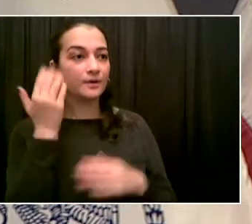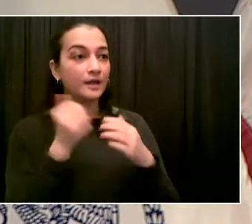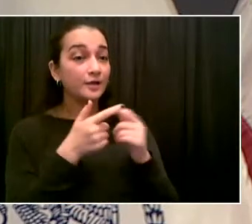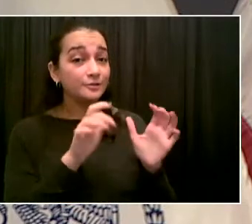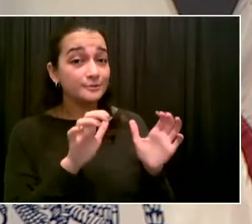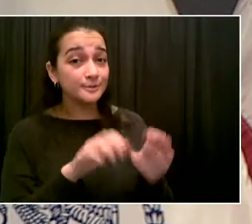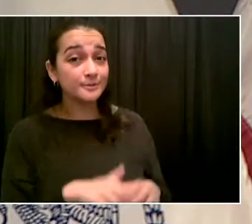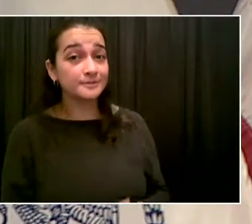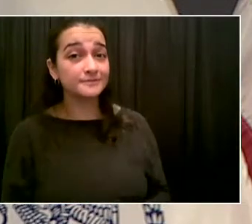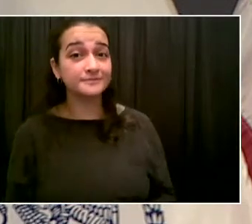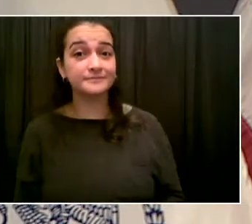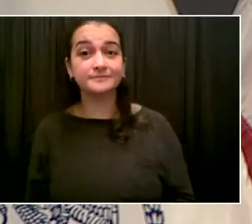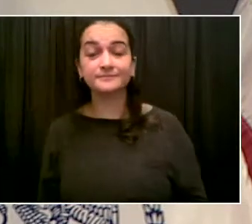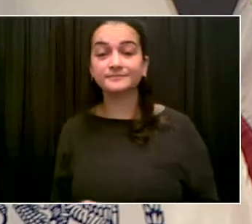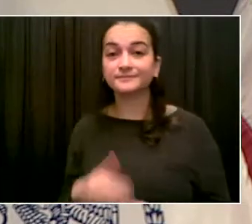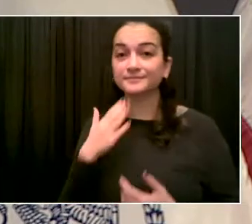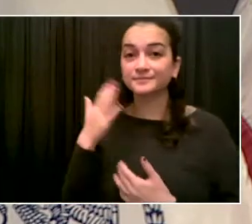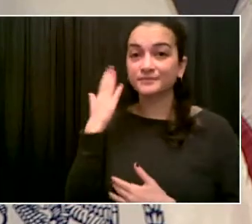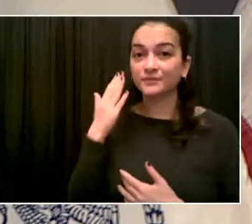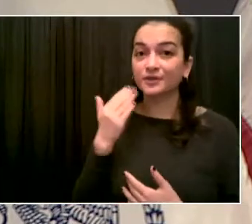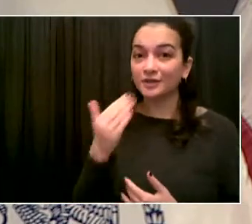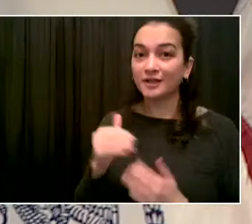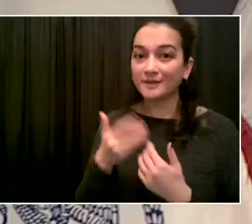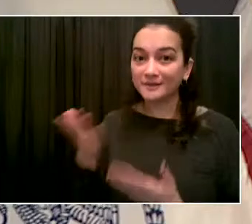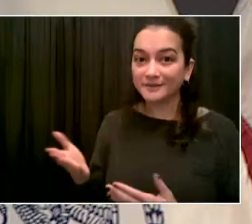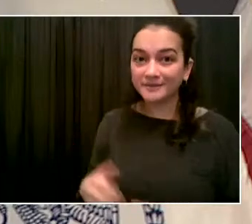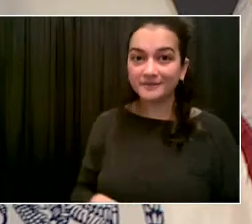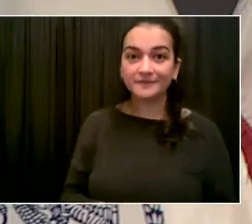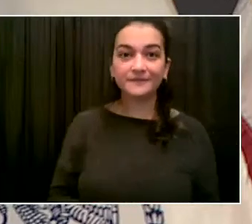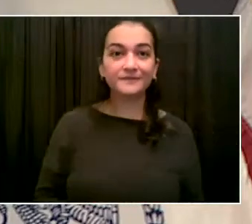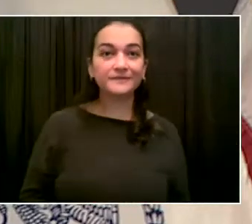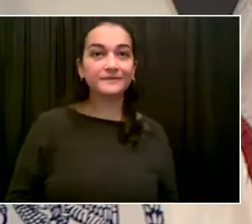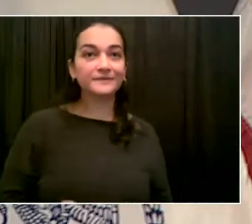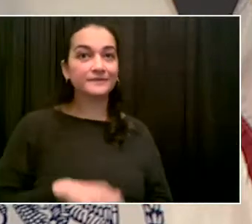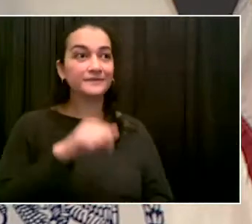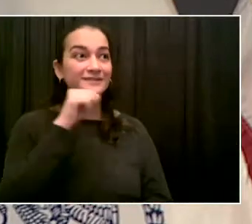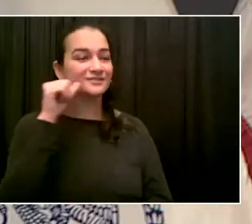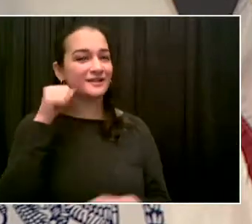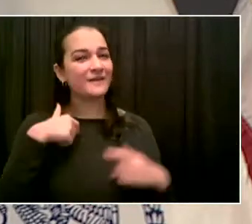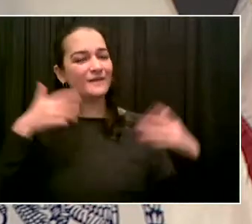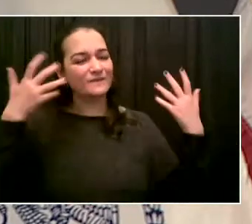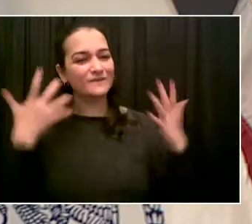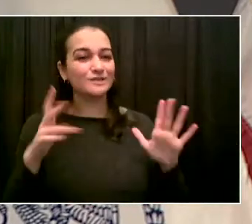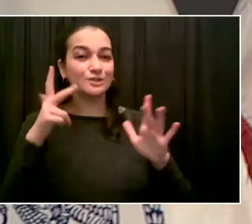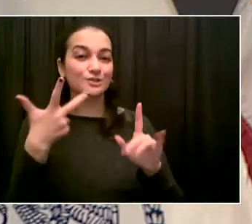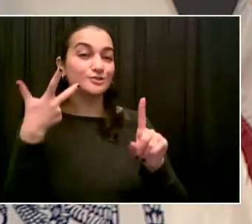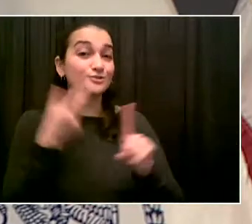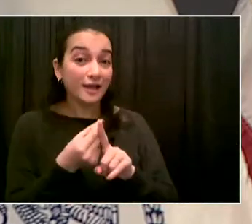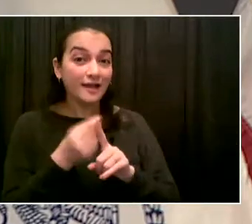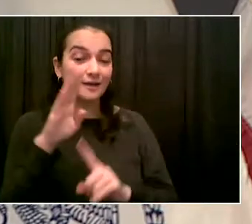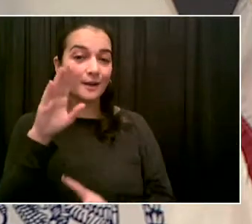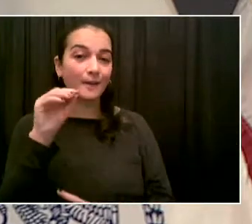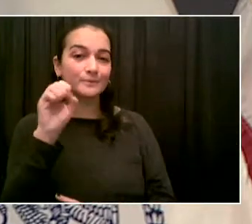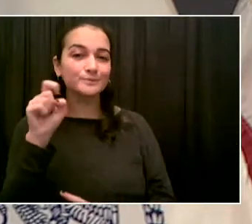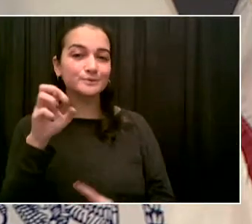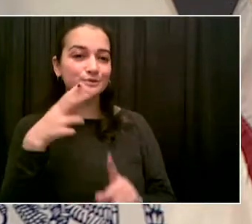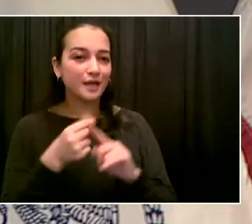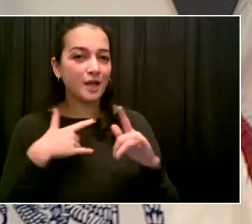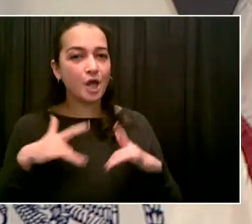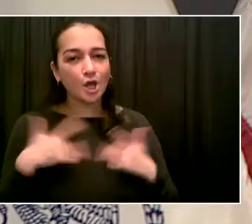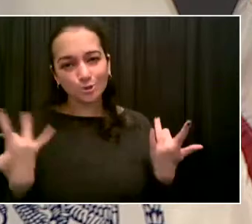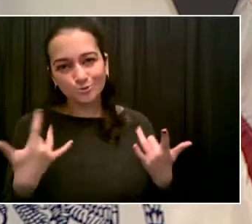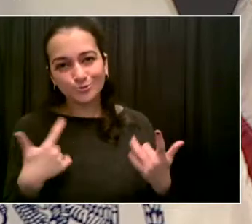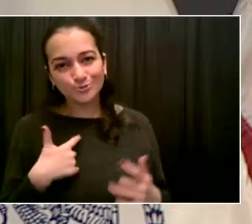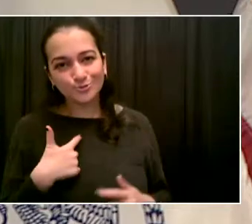I'm excited to be healthy and on the call. You sound vigorous. You sound very vigorous. Yeah, well, I wasn't yesterday, but thanks